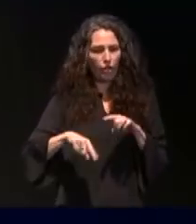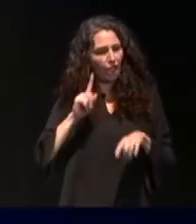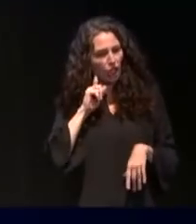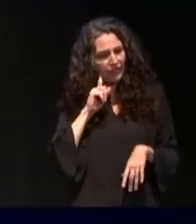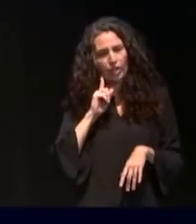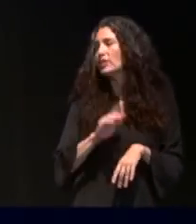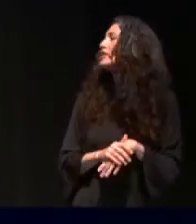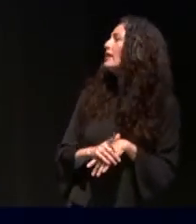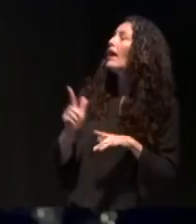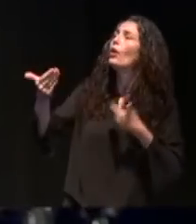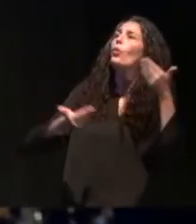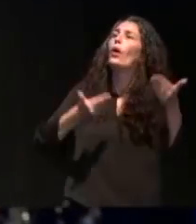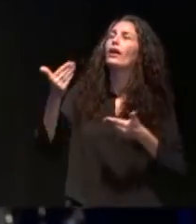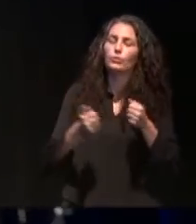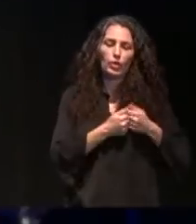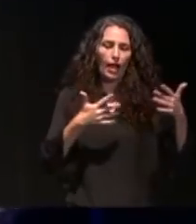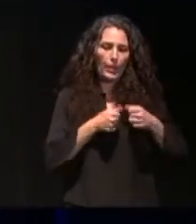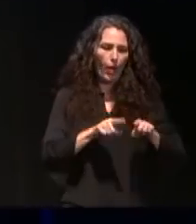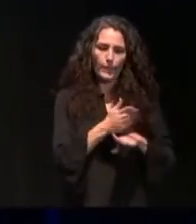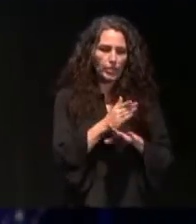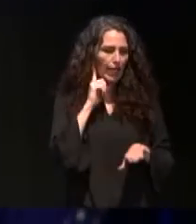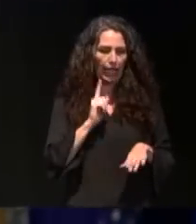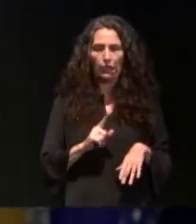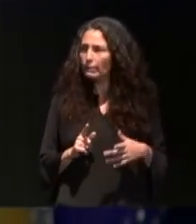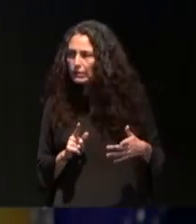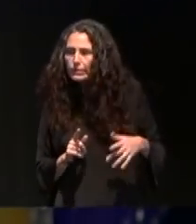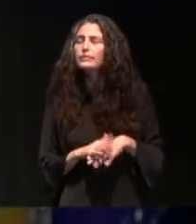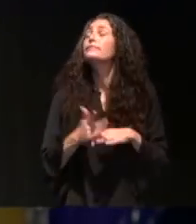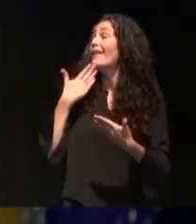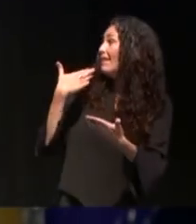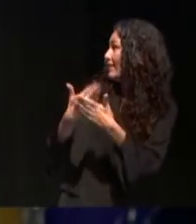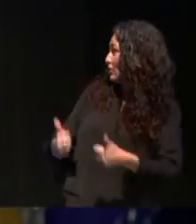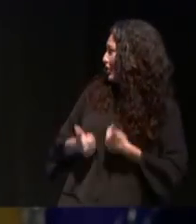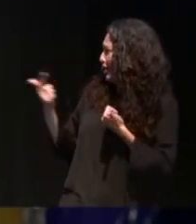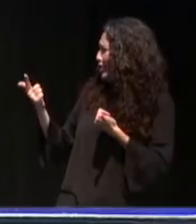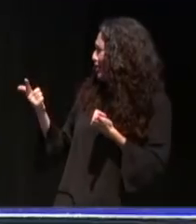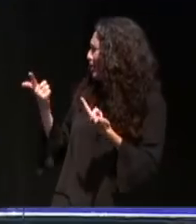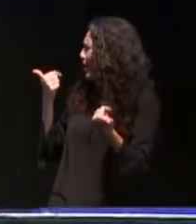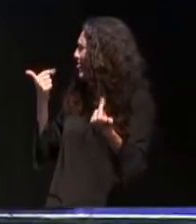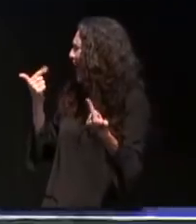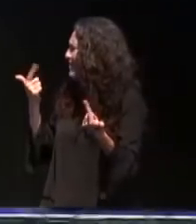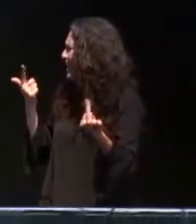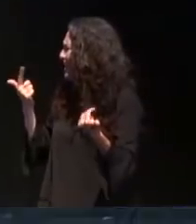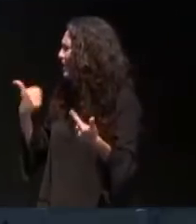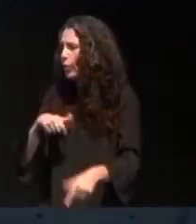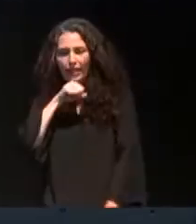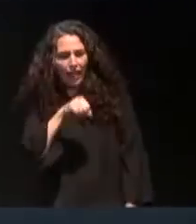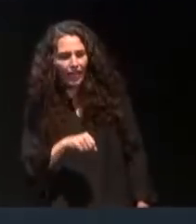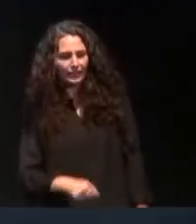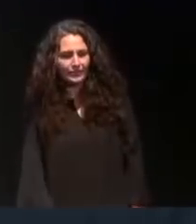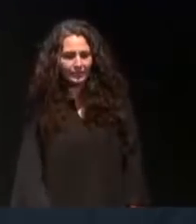And welcome to Agape. Life is good. What you guys laughing at? We love it. We love it.